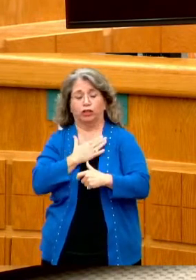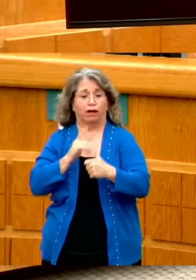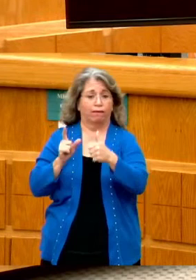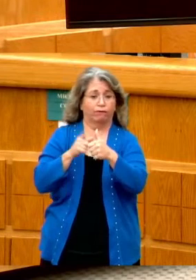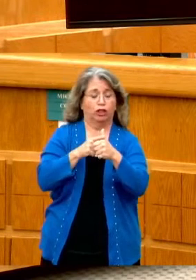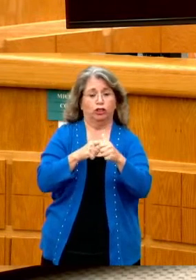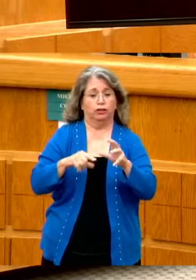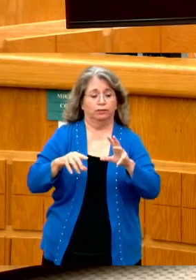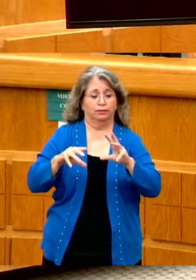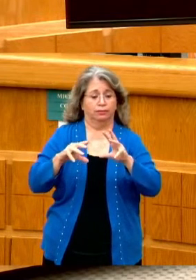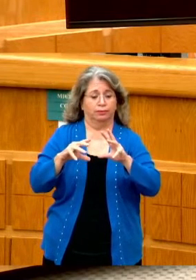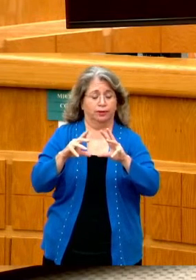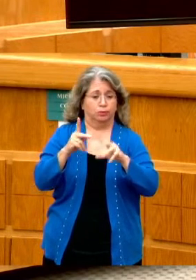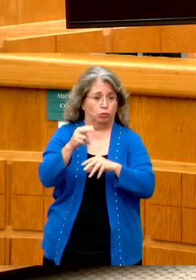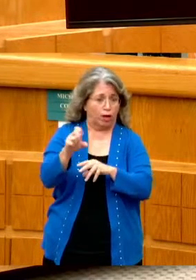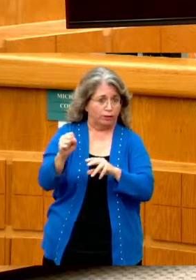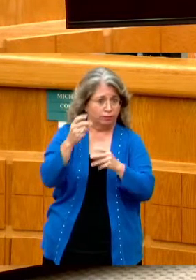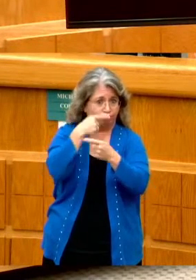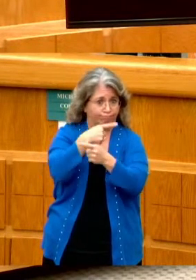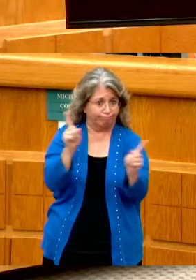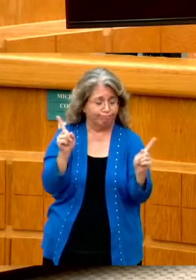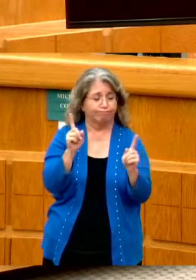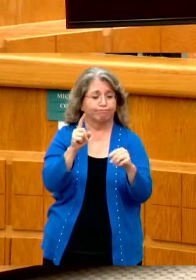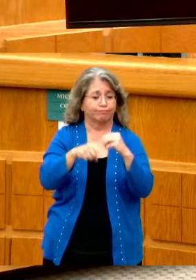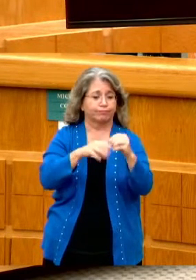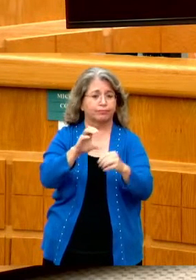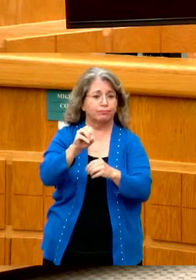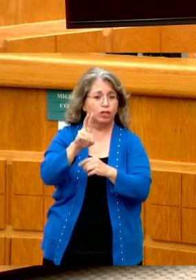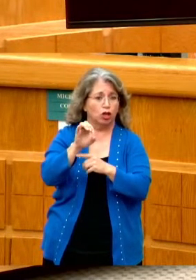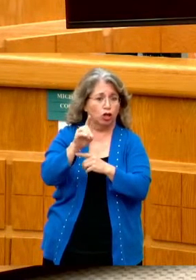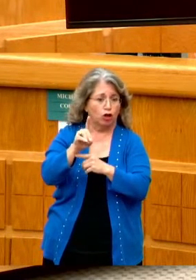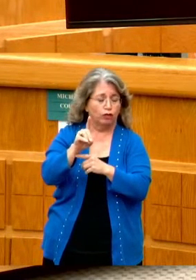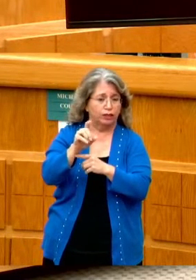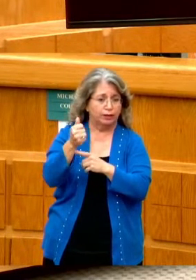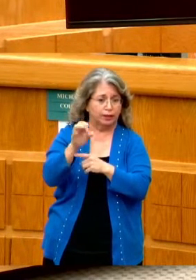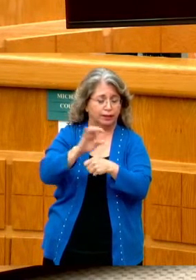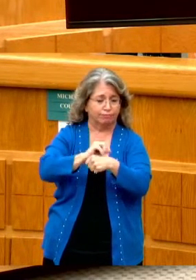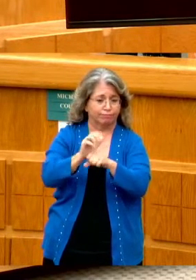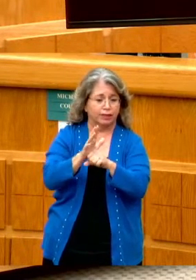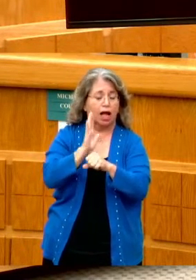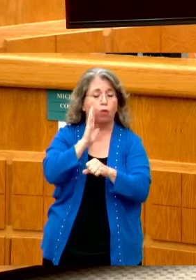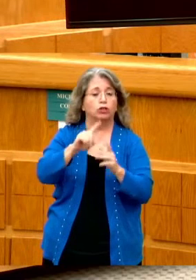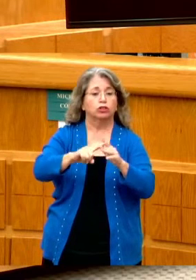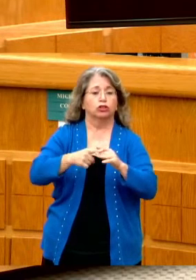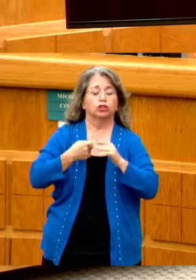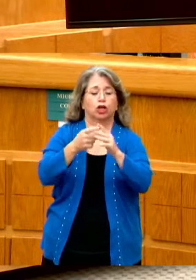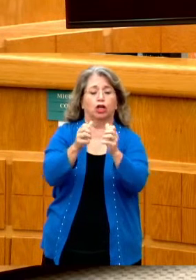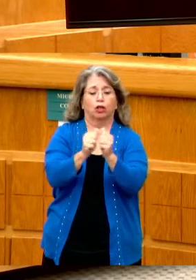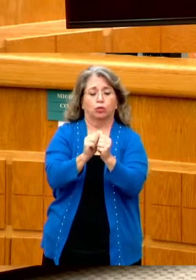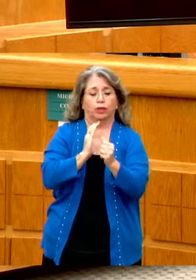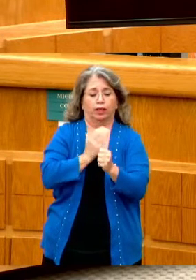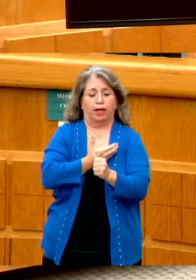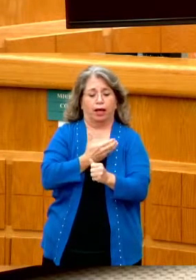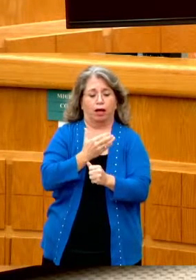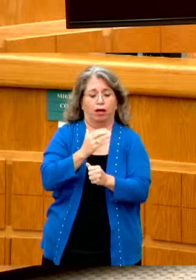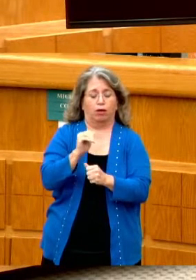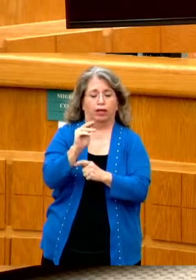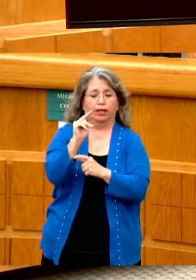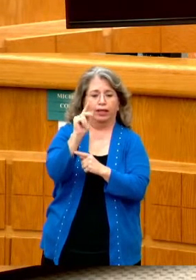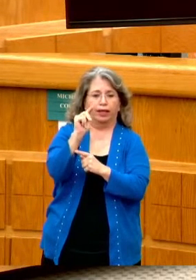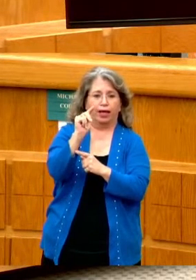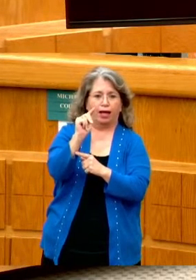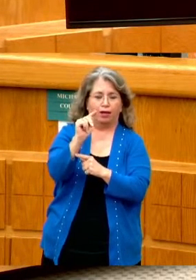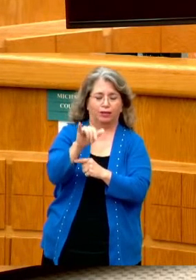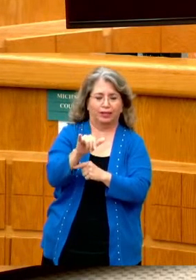on COVID-19. So I'm going to start with the county, Nueces County Director,